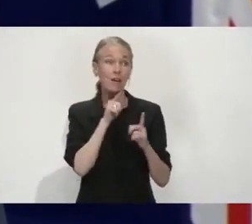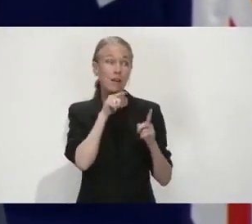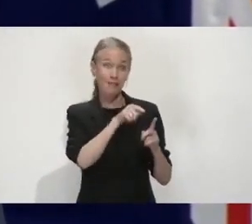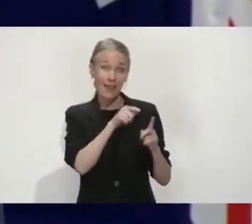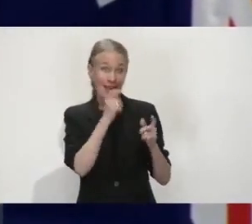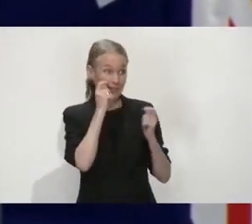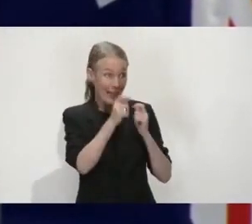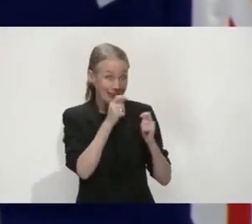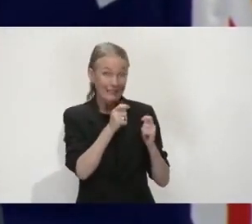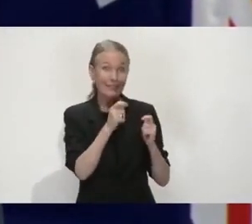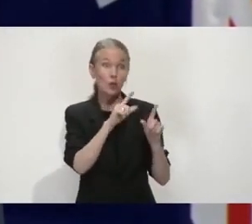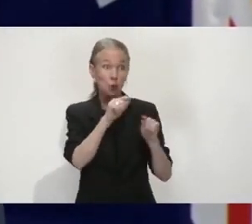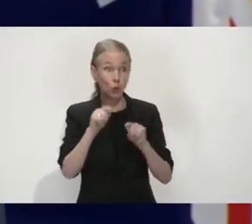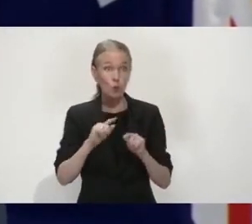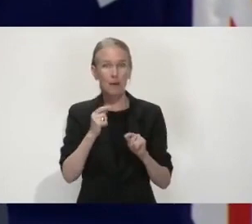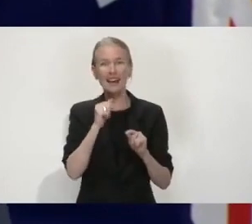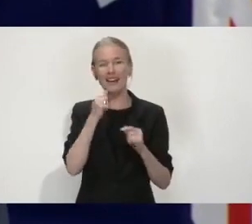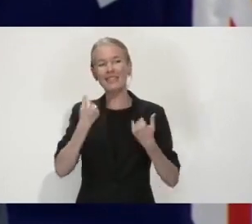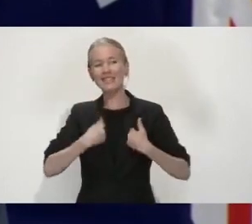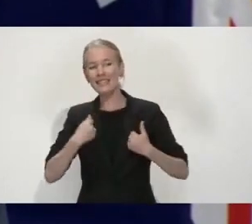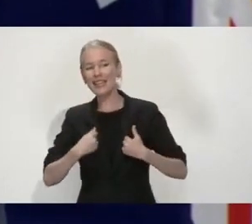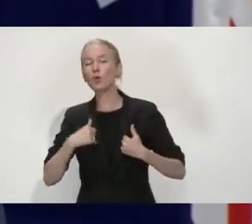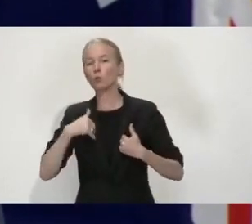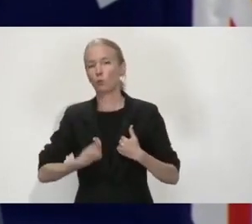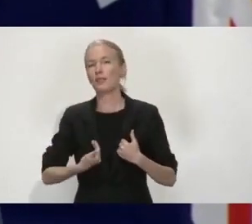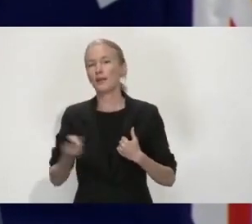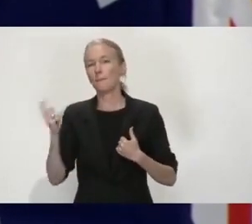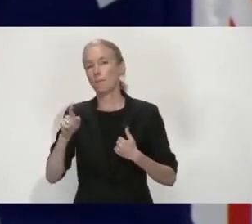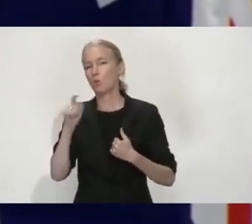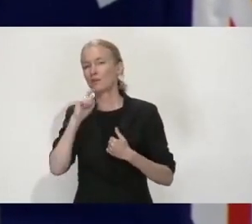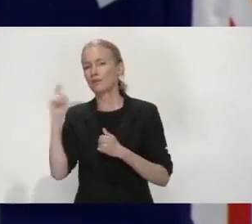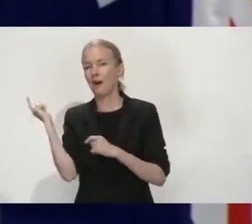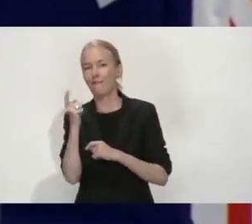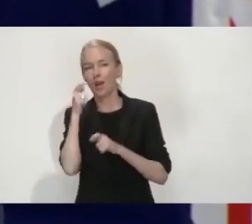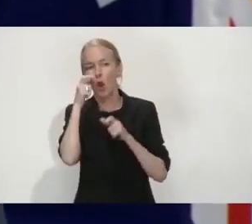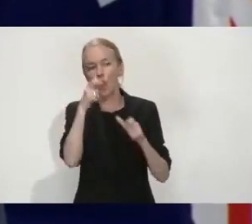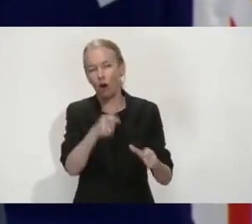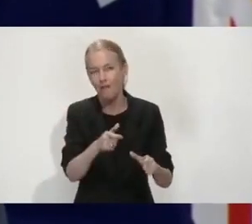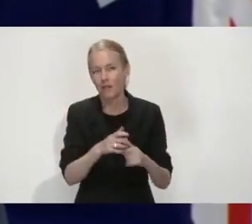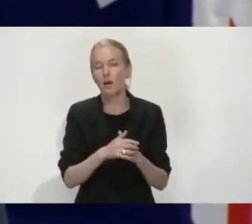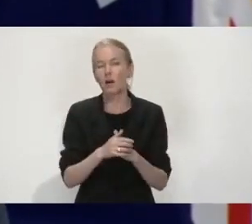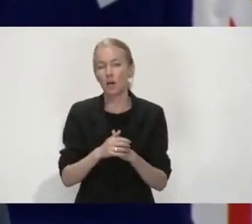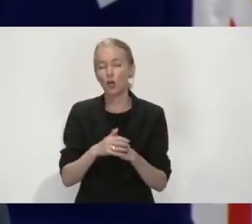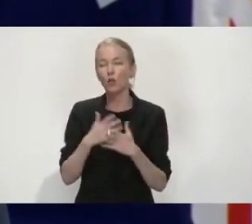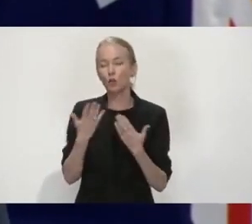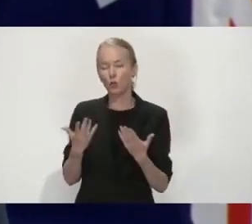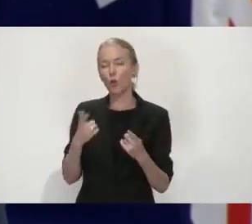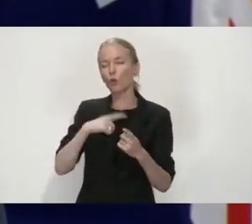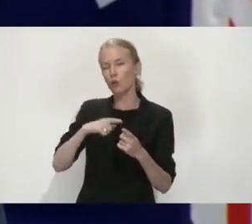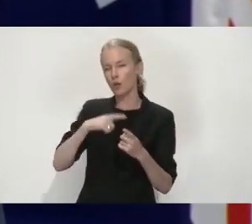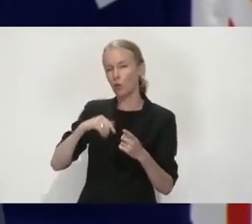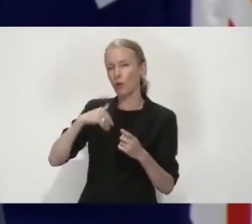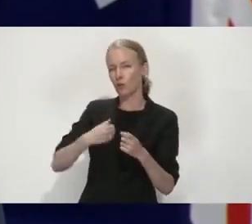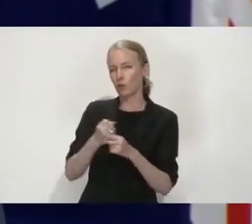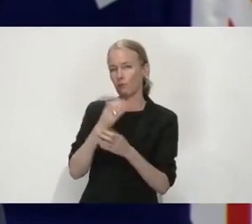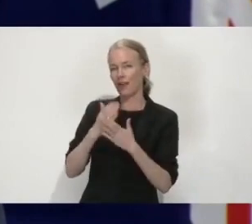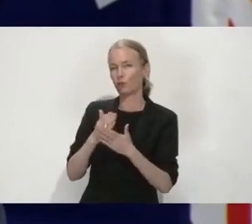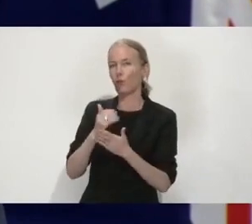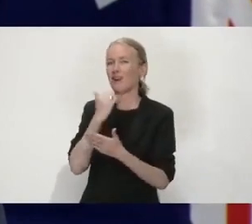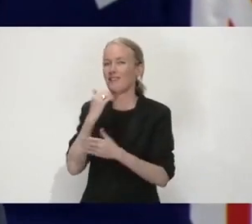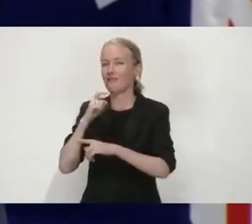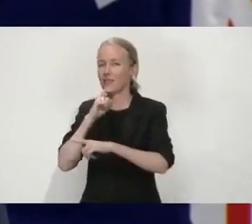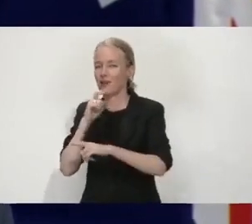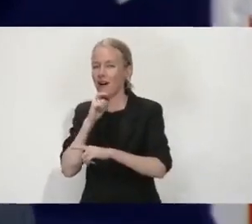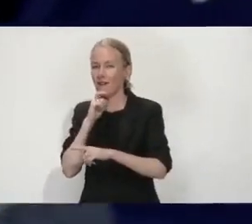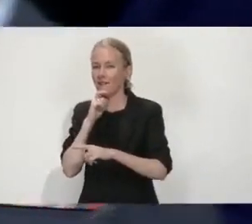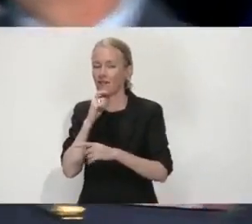And so both of those things go hand in hand, and which leads us to a current capacity which we feel is pretty close to where we are right now. And I